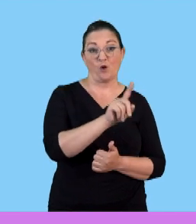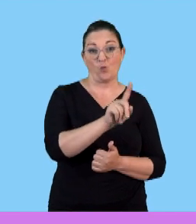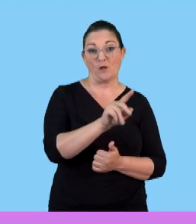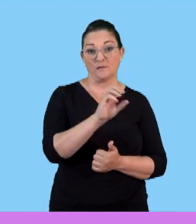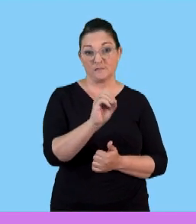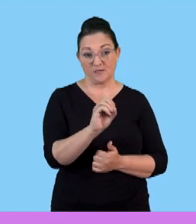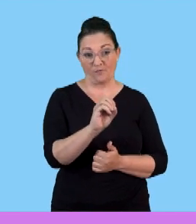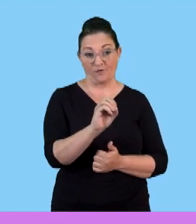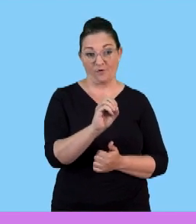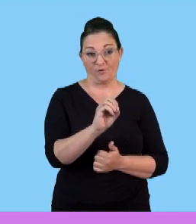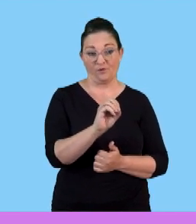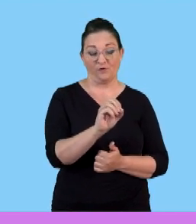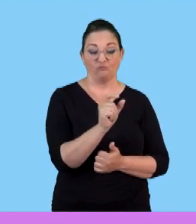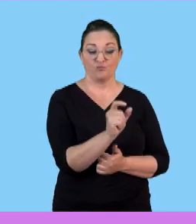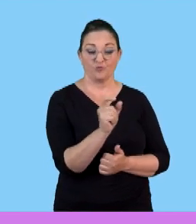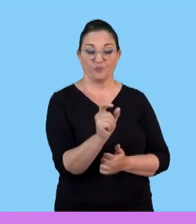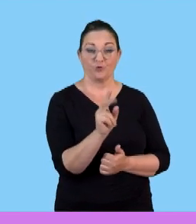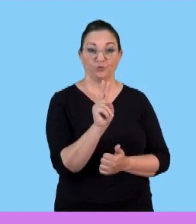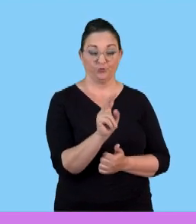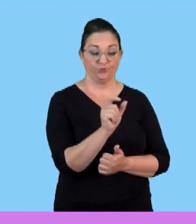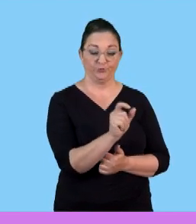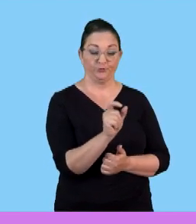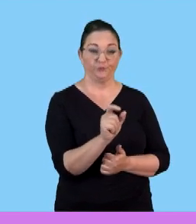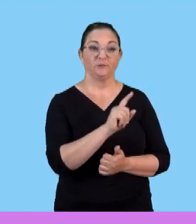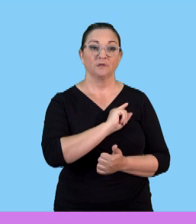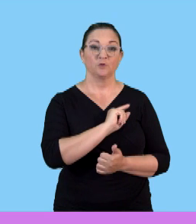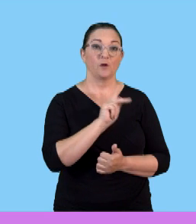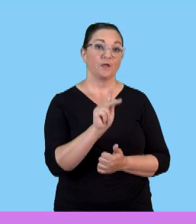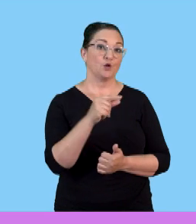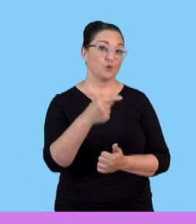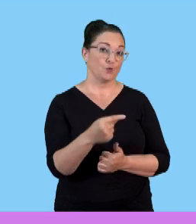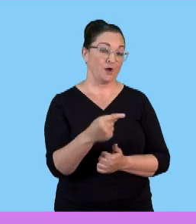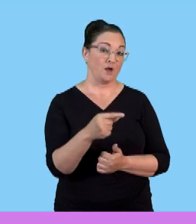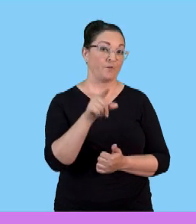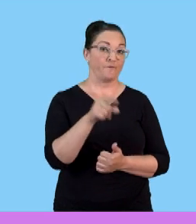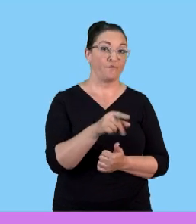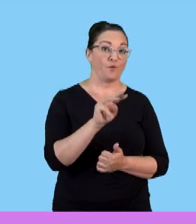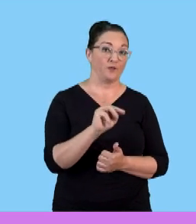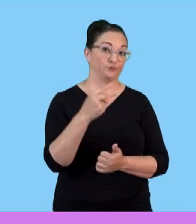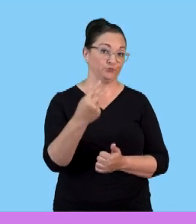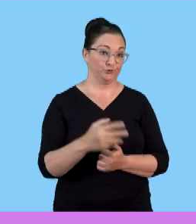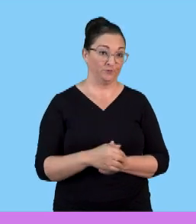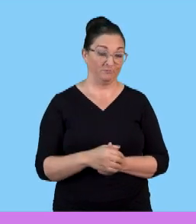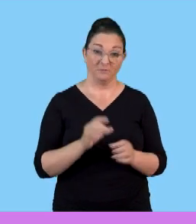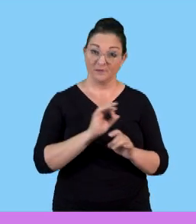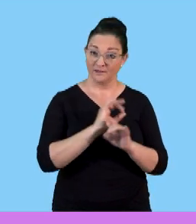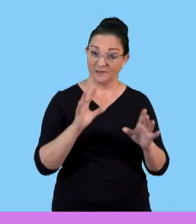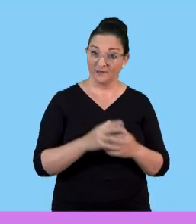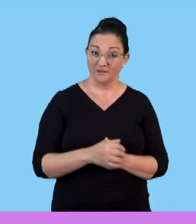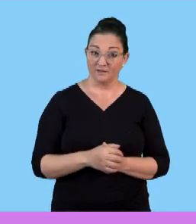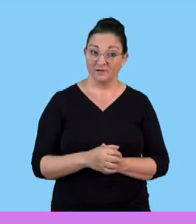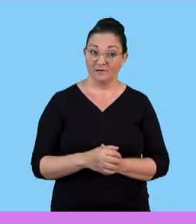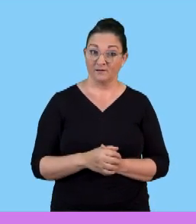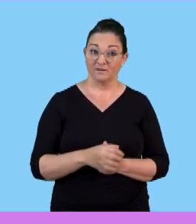19.10, rounded to 2 decimal places. That is kilograms per square meters. Guys,